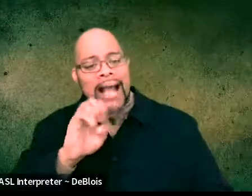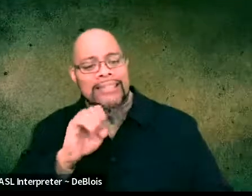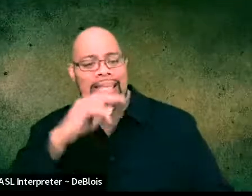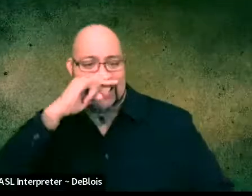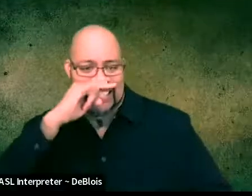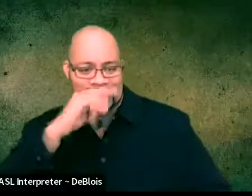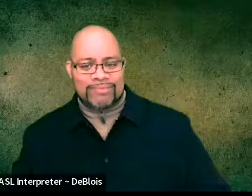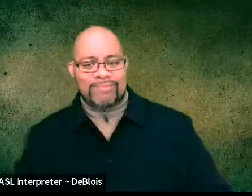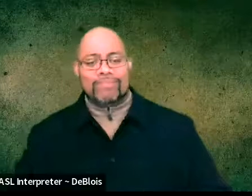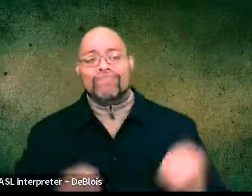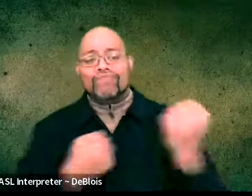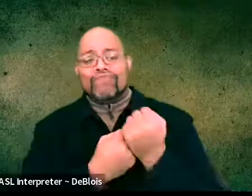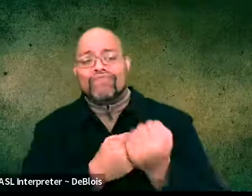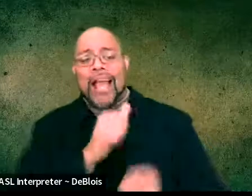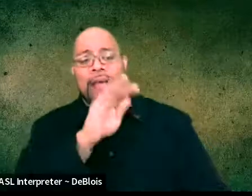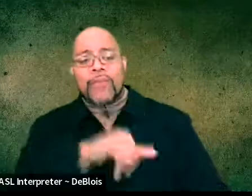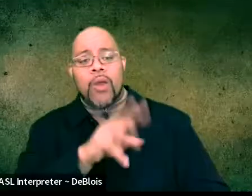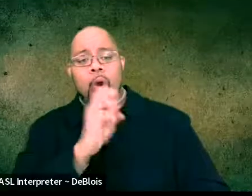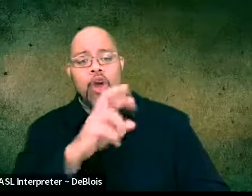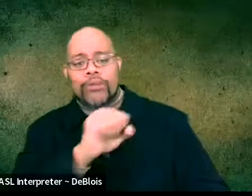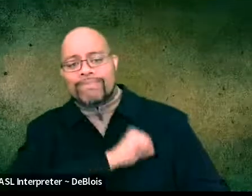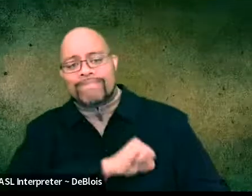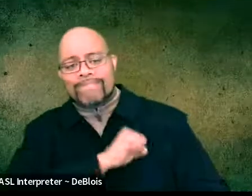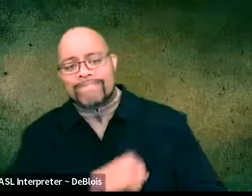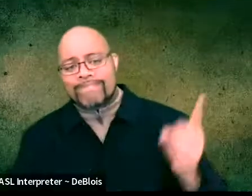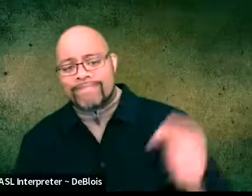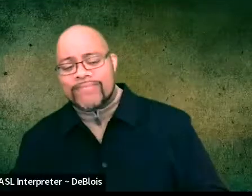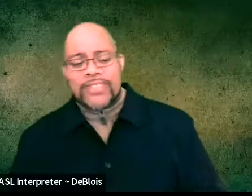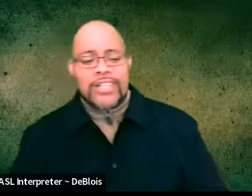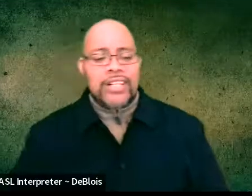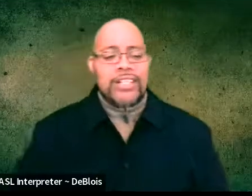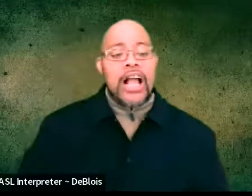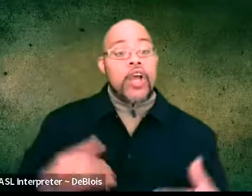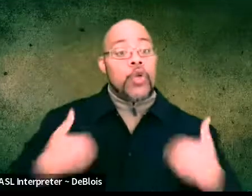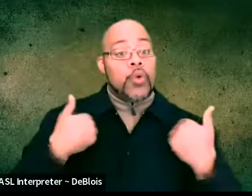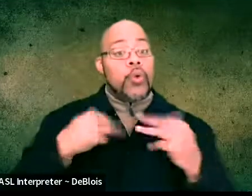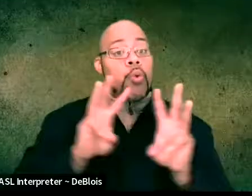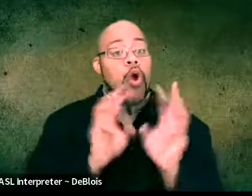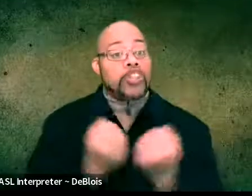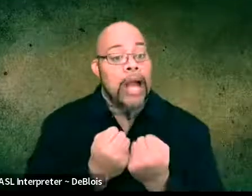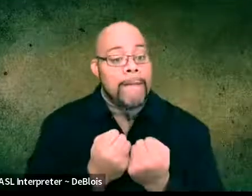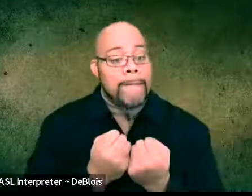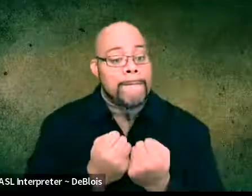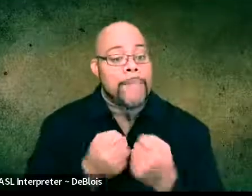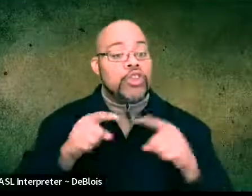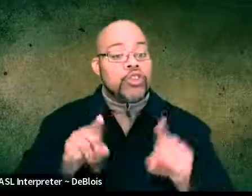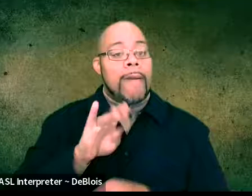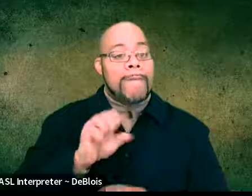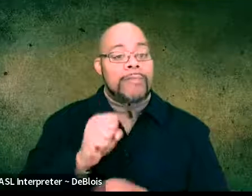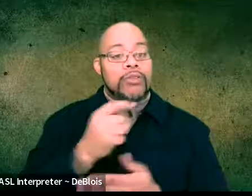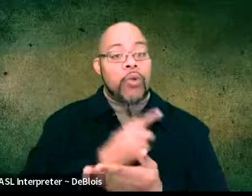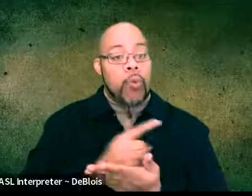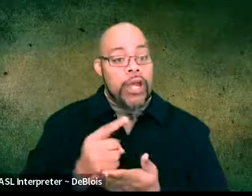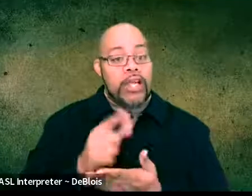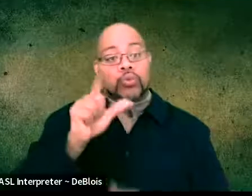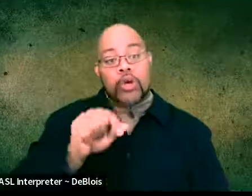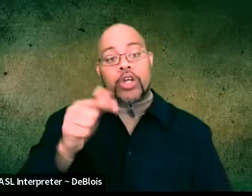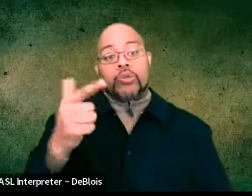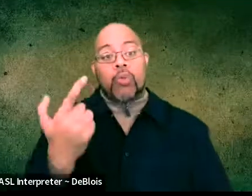Shout out to Andrew Walker. Did the youth workshop during BIMS Week